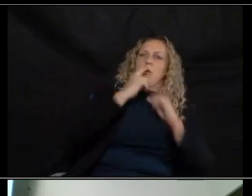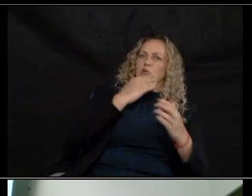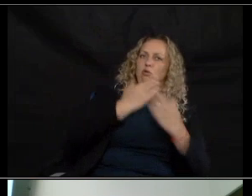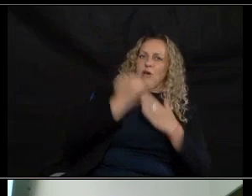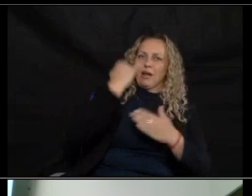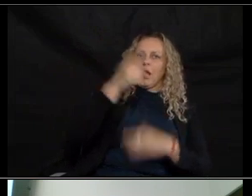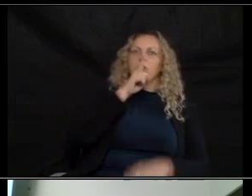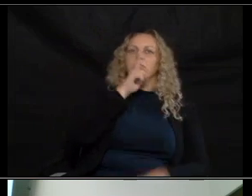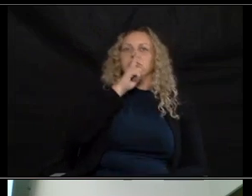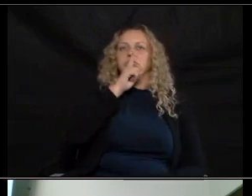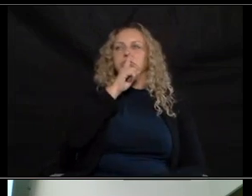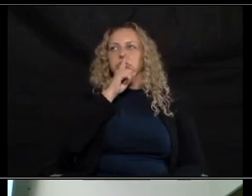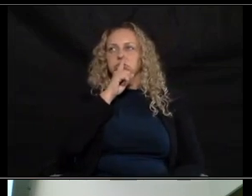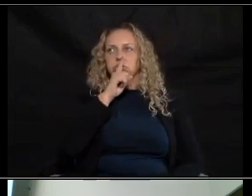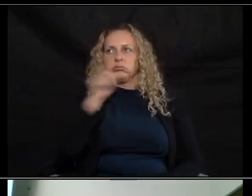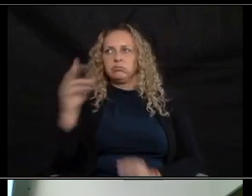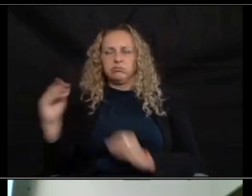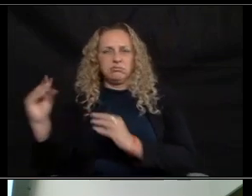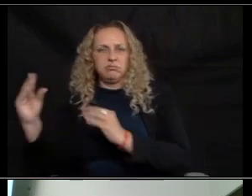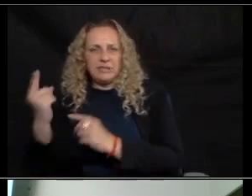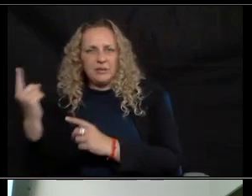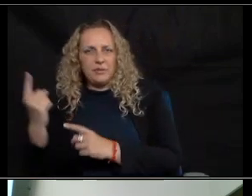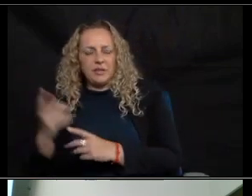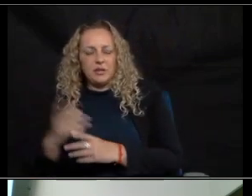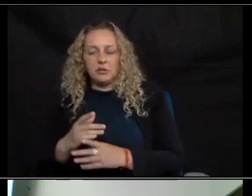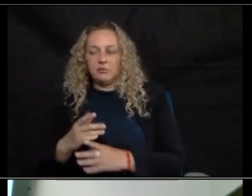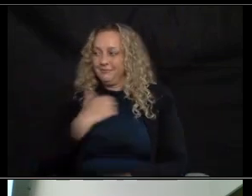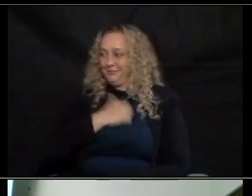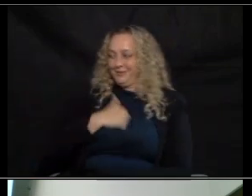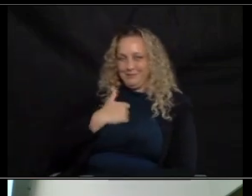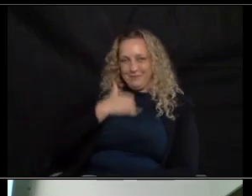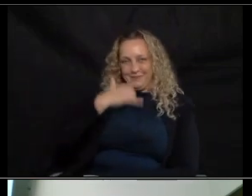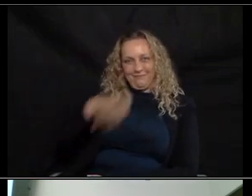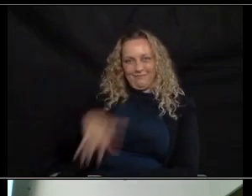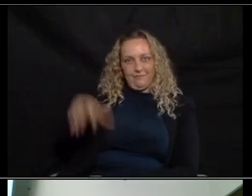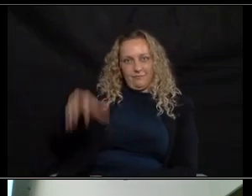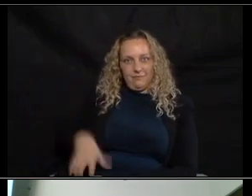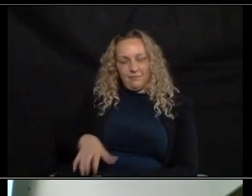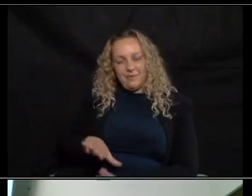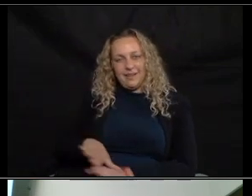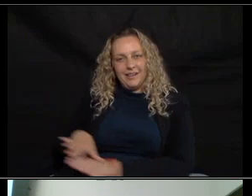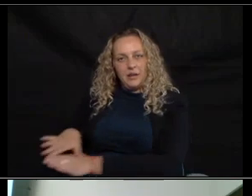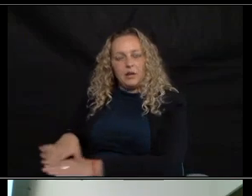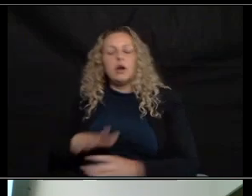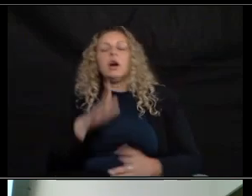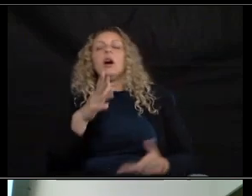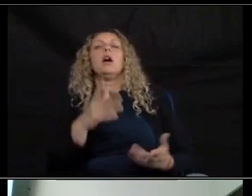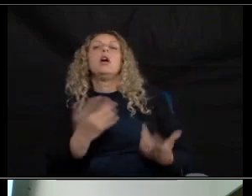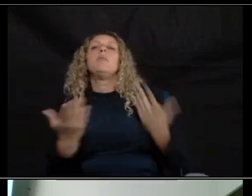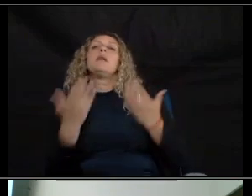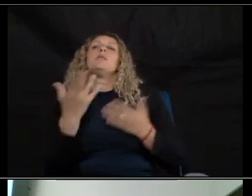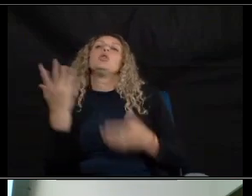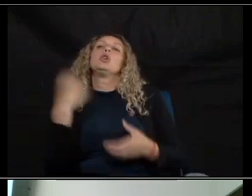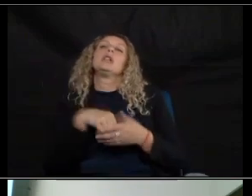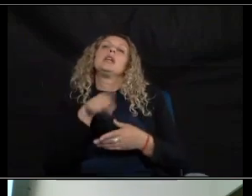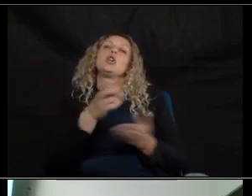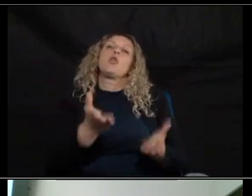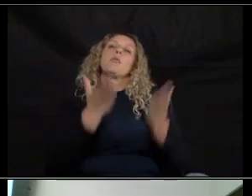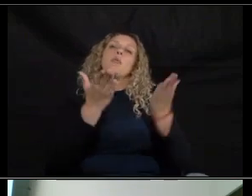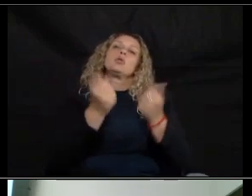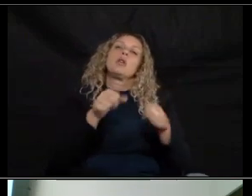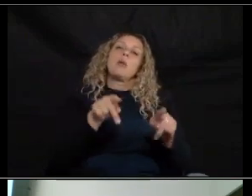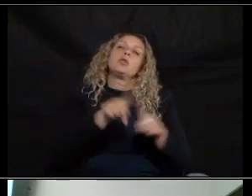idea, and get the facts. Sorry about that. So perhaps you could include in your motion an